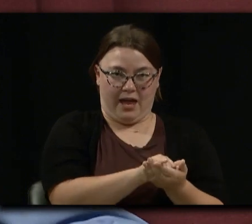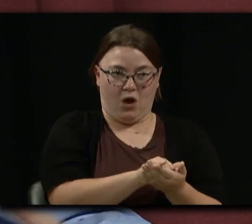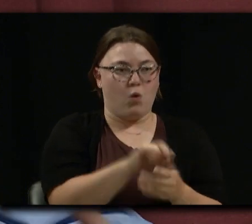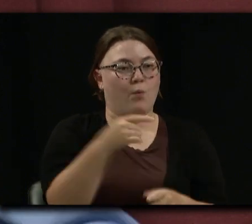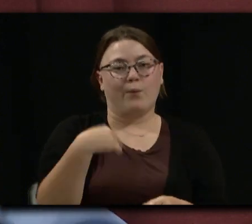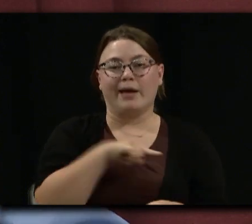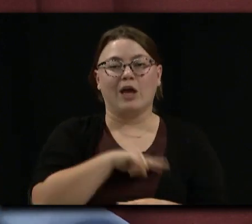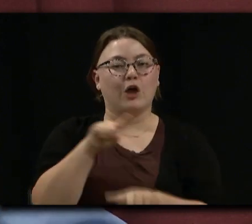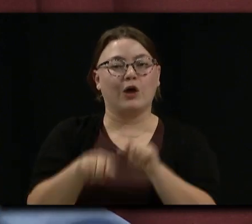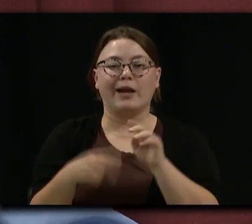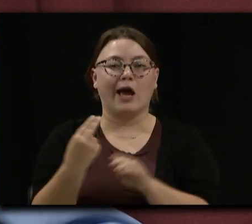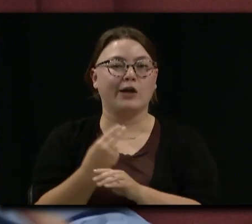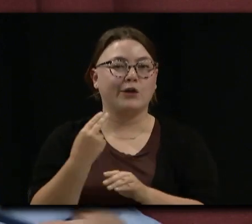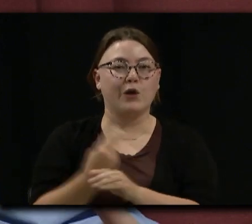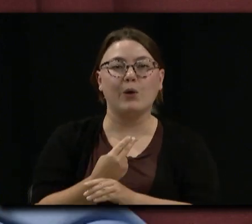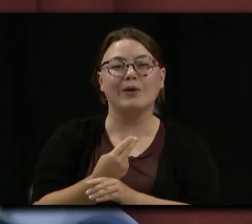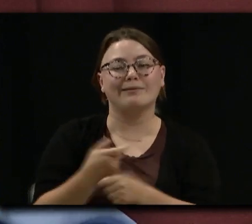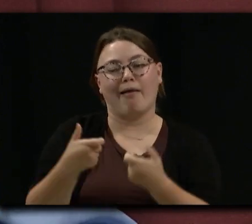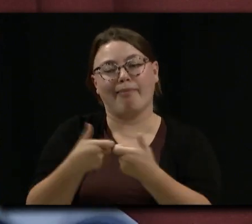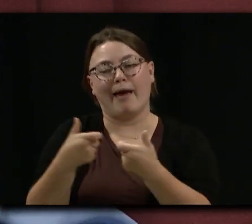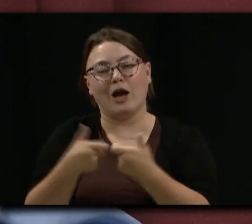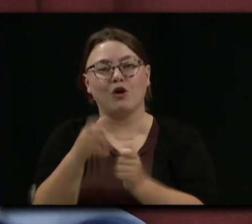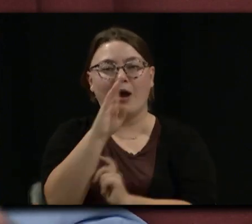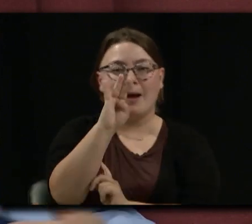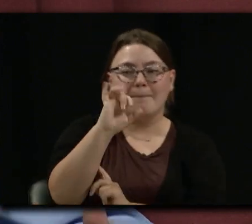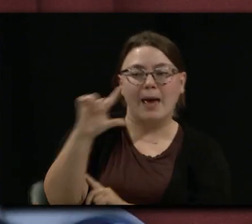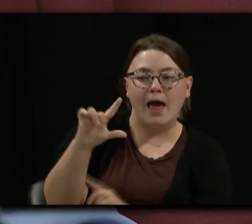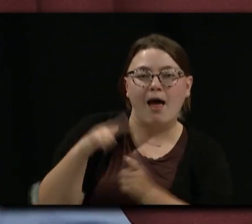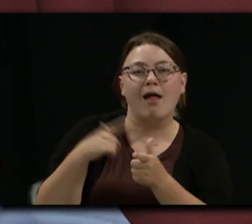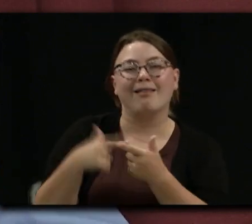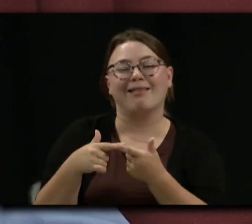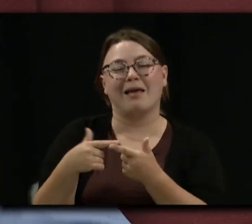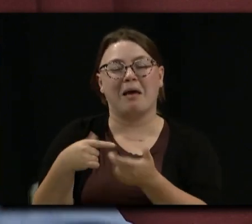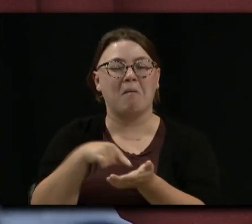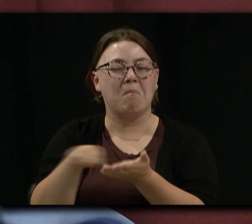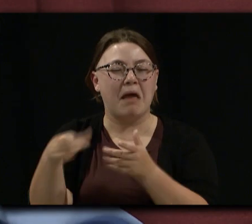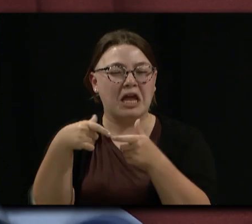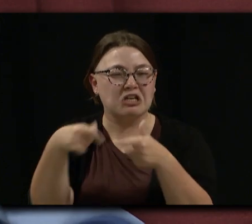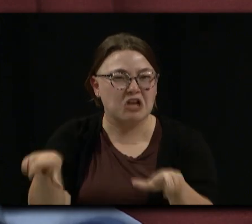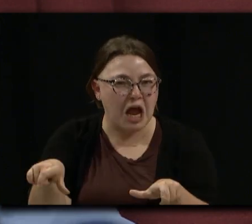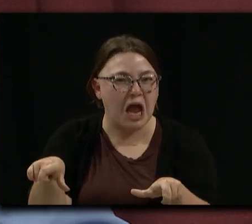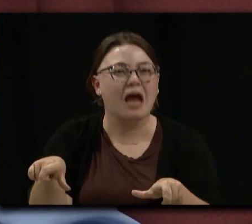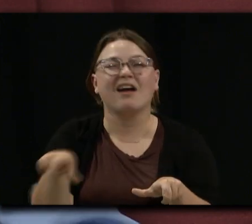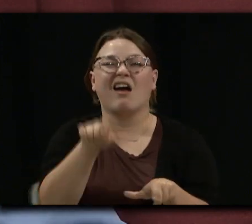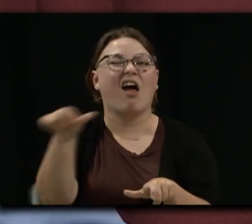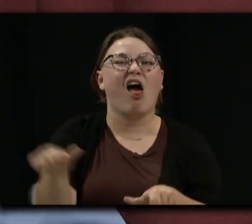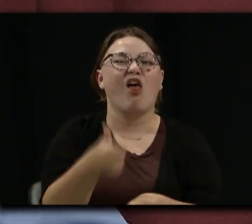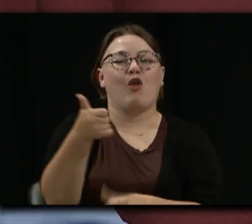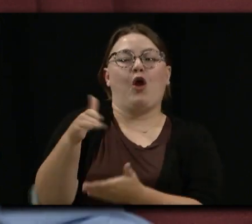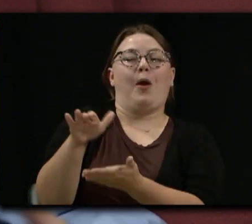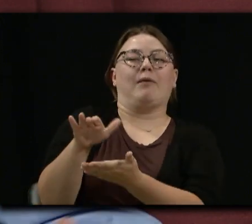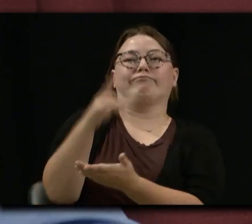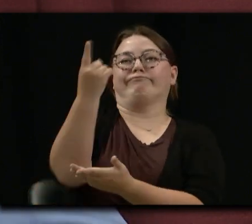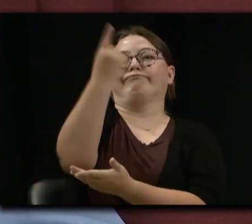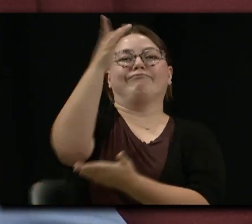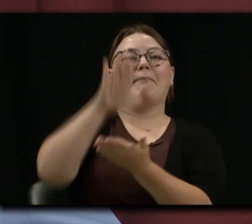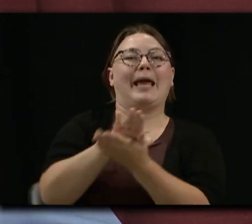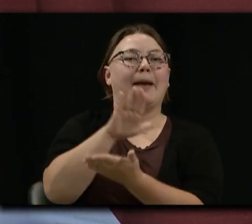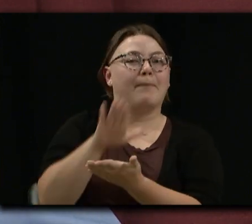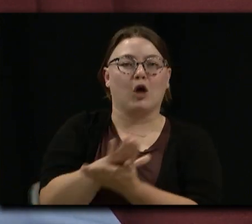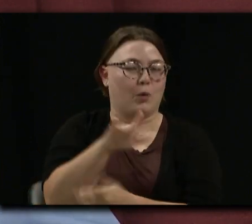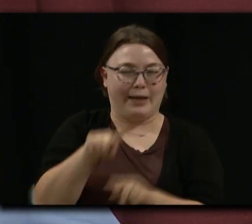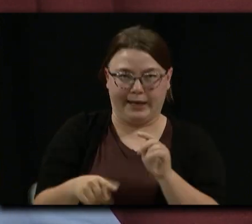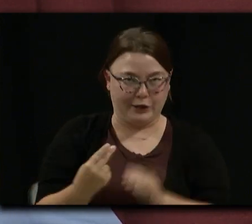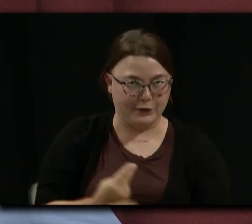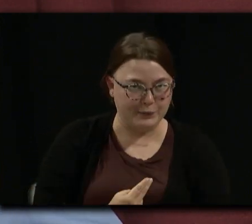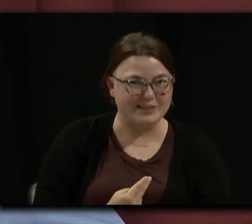a utility bill or a form of paycheck or some other type of sheet of paper from the government. It was just focused